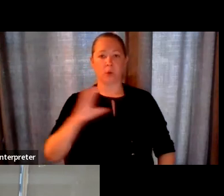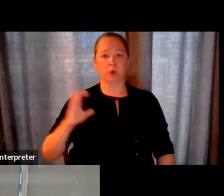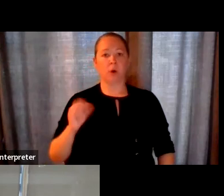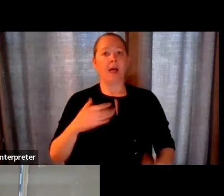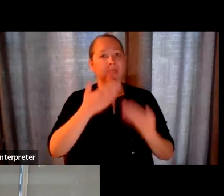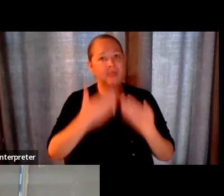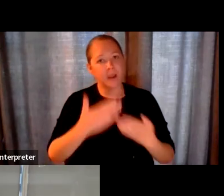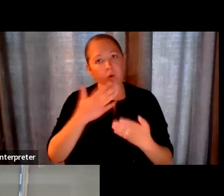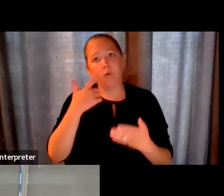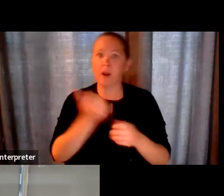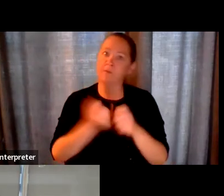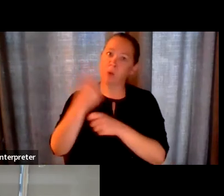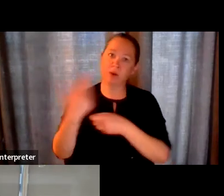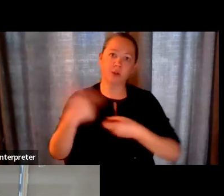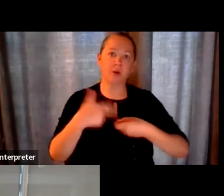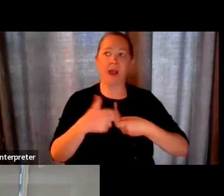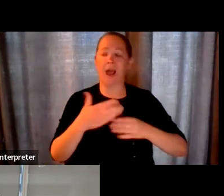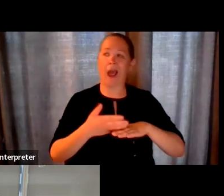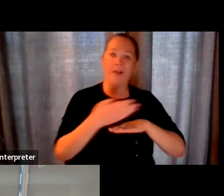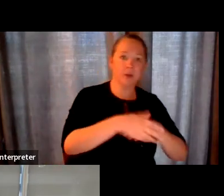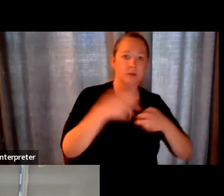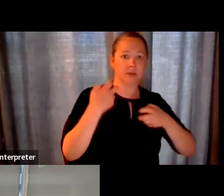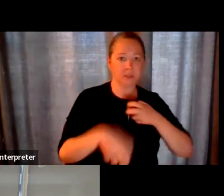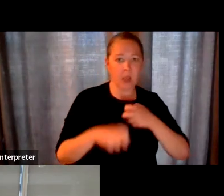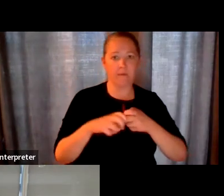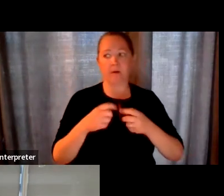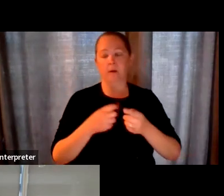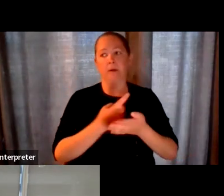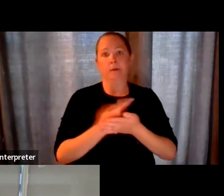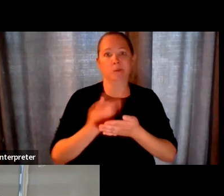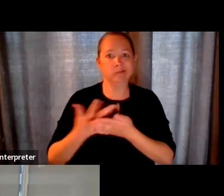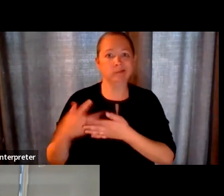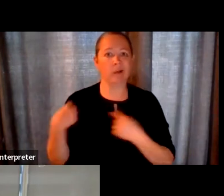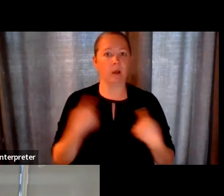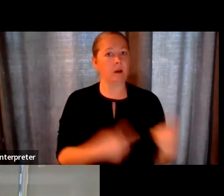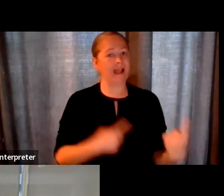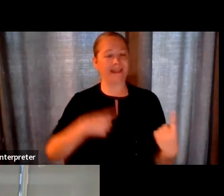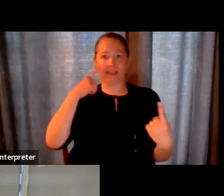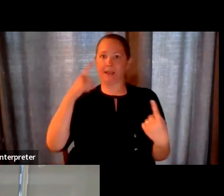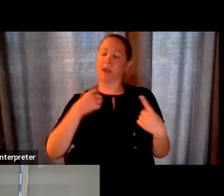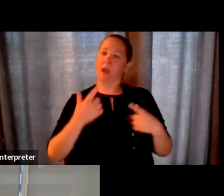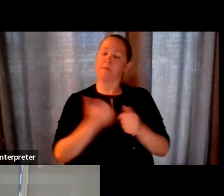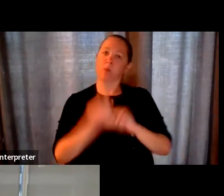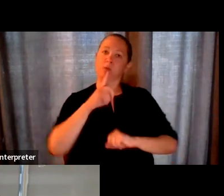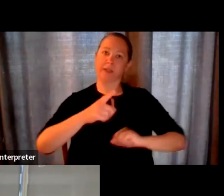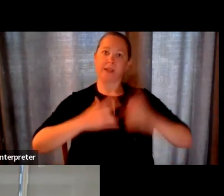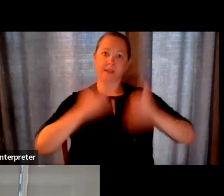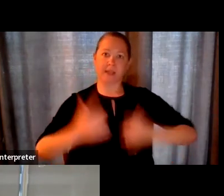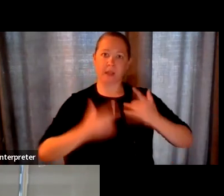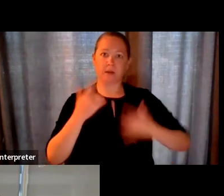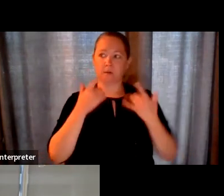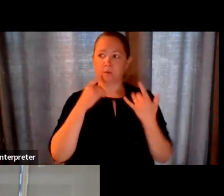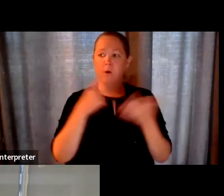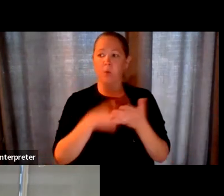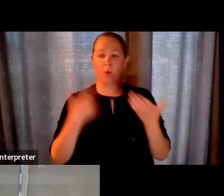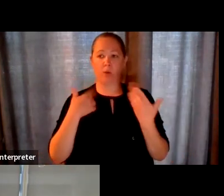on a tough day, after a tough week, after a tough couple of weeks. I think everyone's really excited to hear what we have to say. So Rachel, I'm going